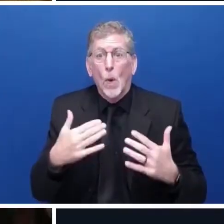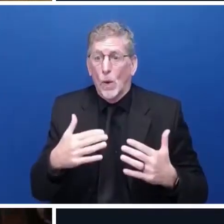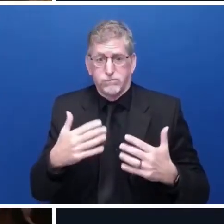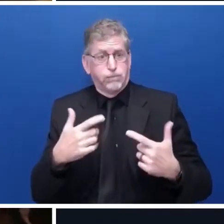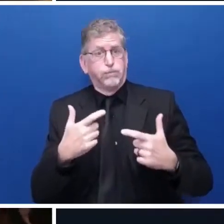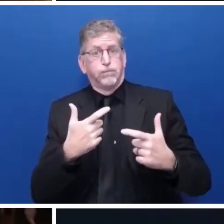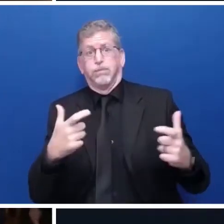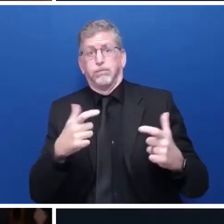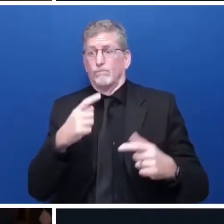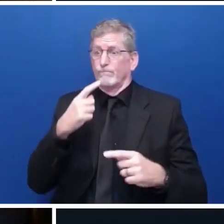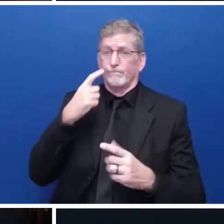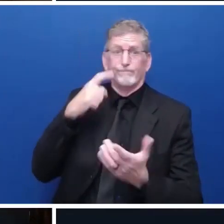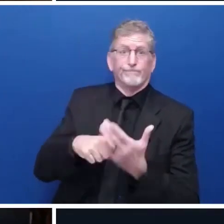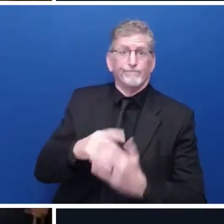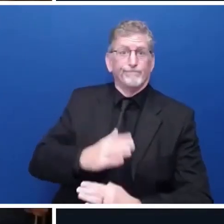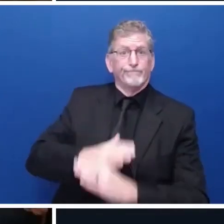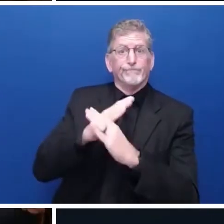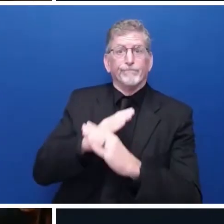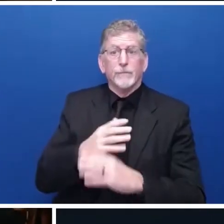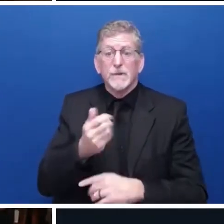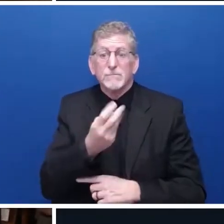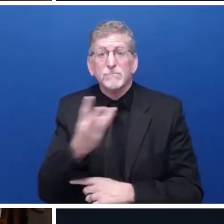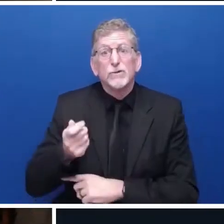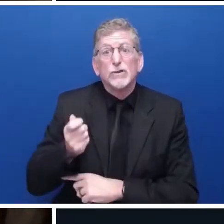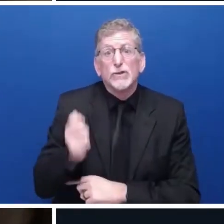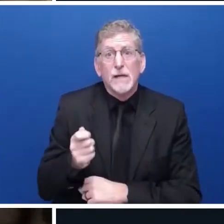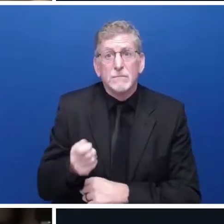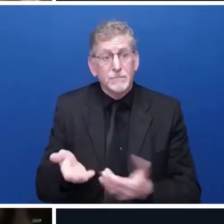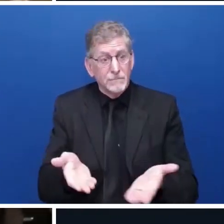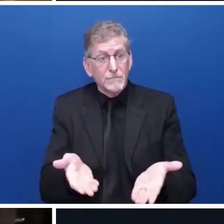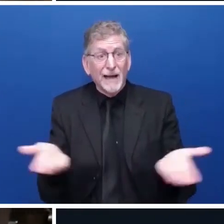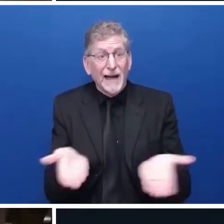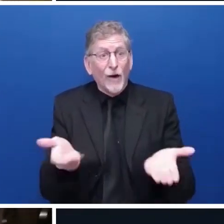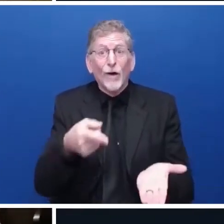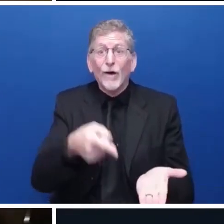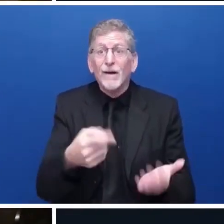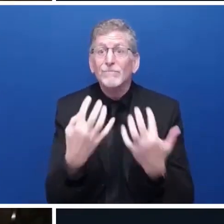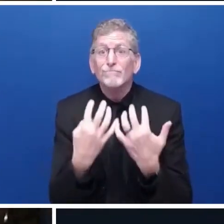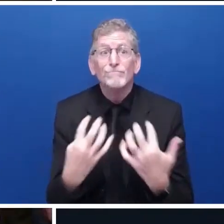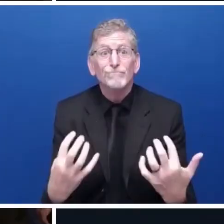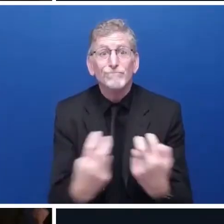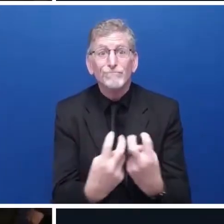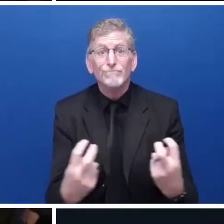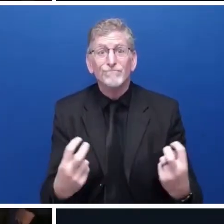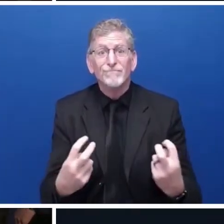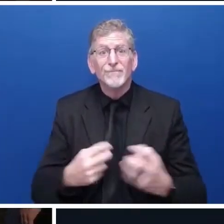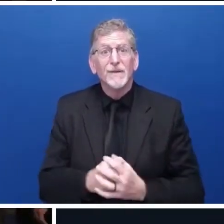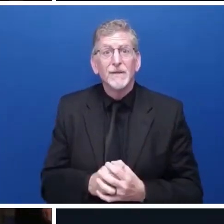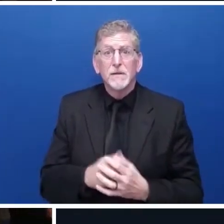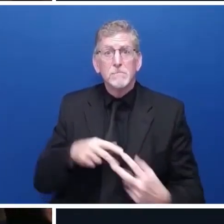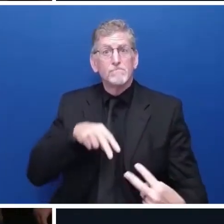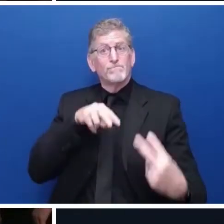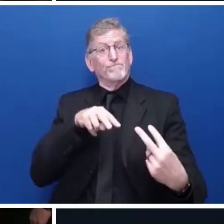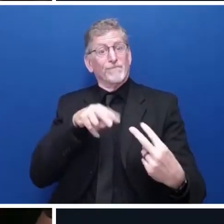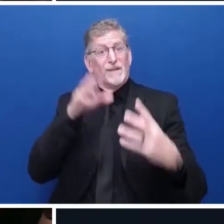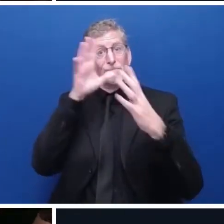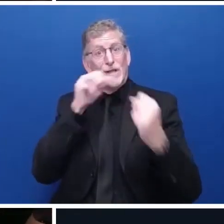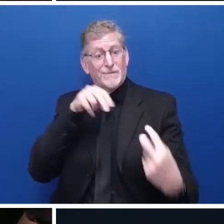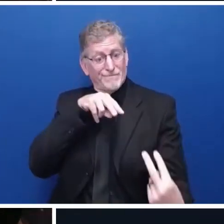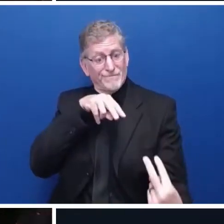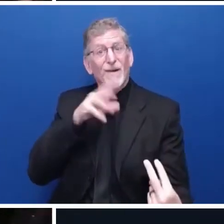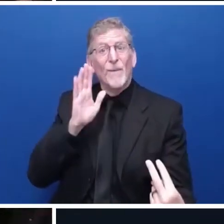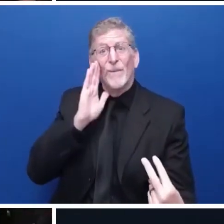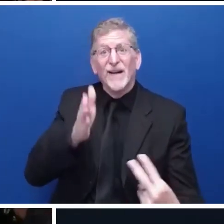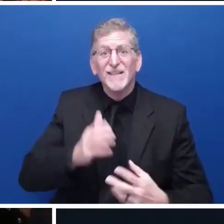his Republican allies tonight, while on the other side of the aisle, many Democrats are skipping the speech entirely. And for the millions